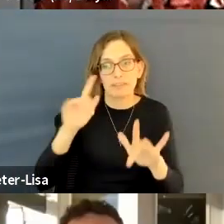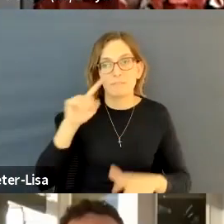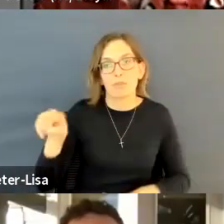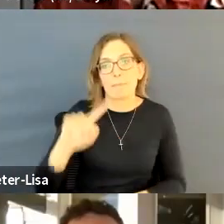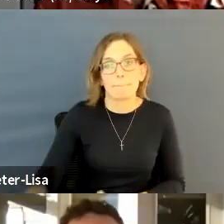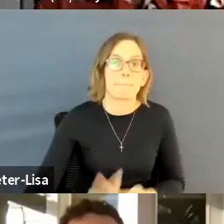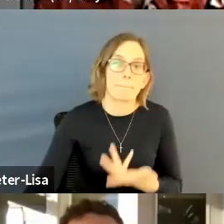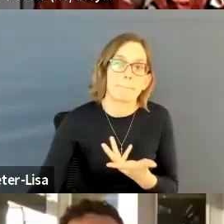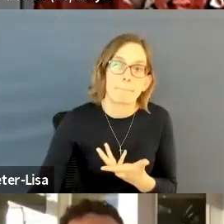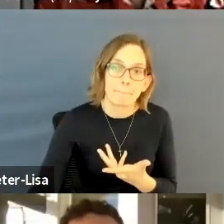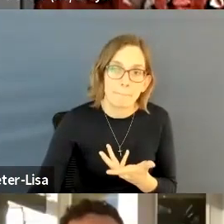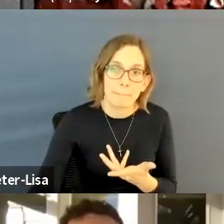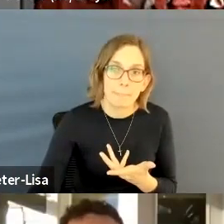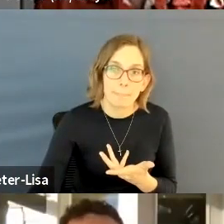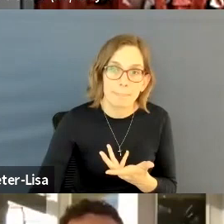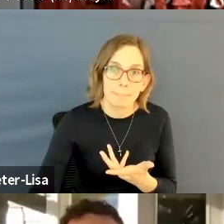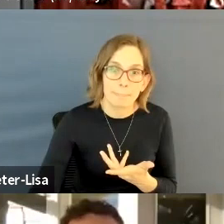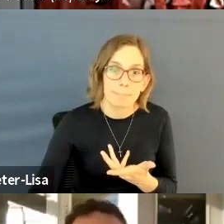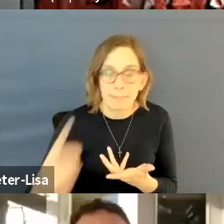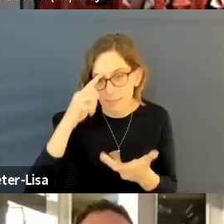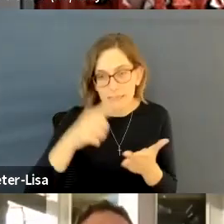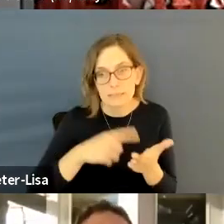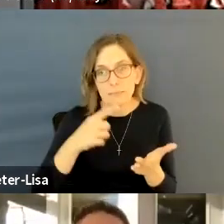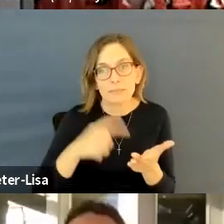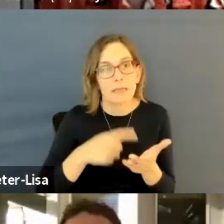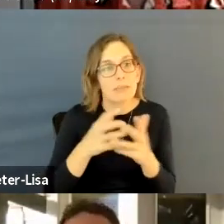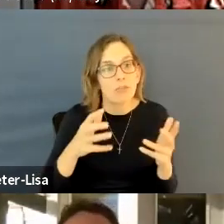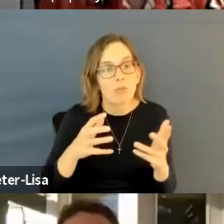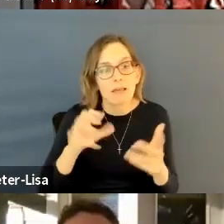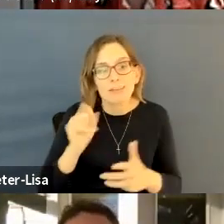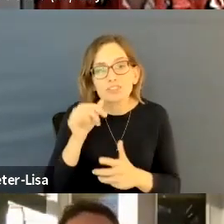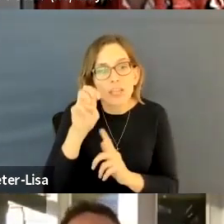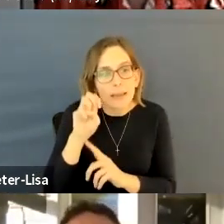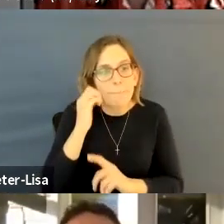for that. And I think sometimes, you know, there's a lot of shame in this whole business